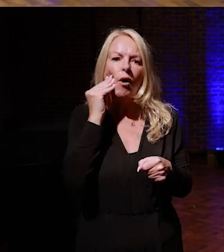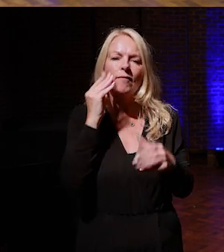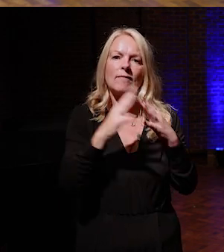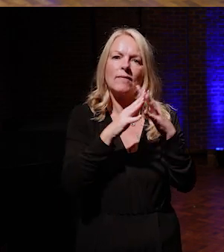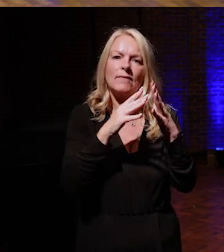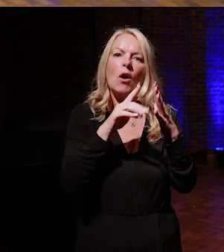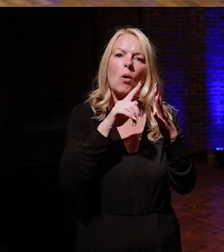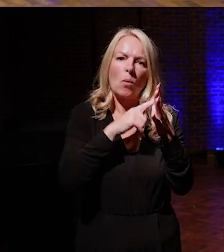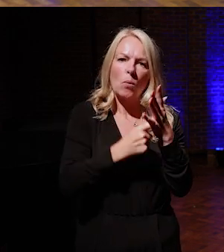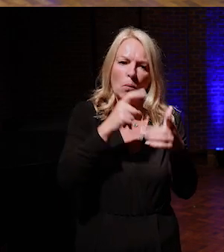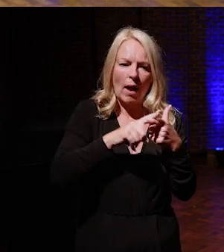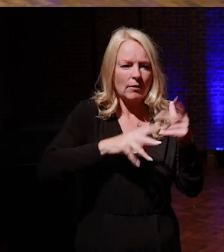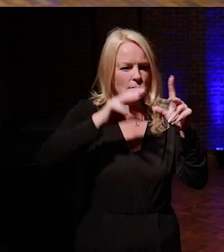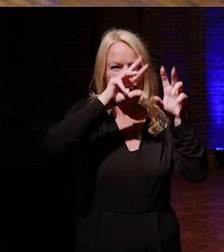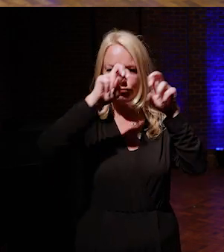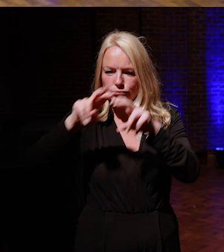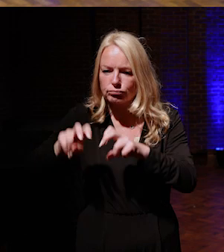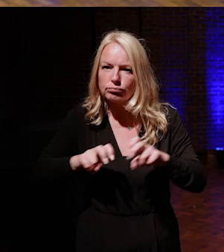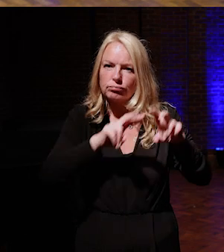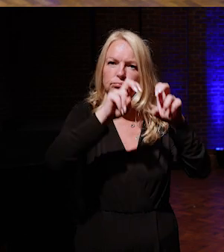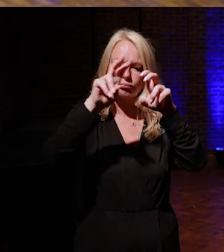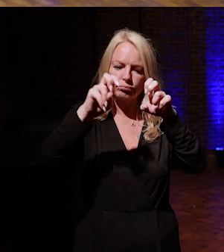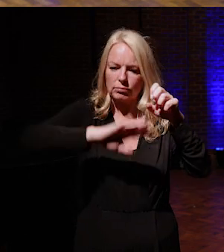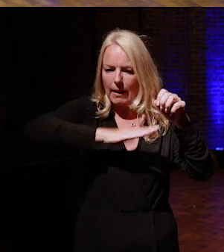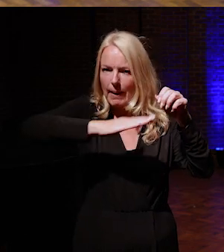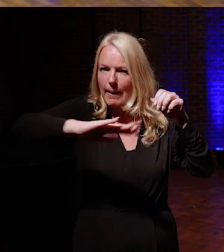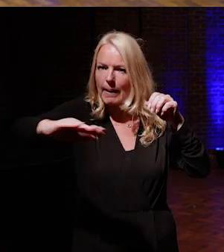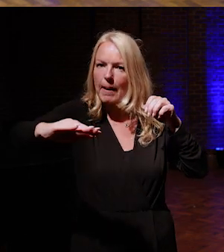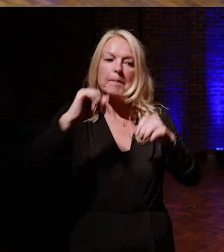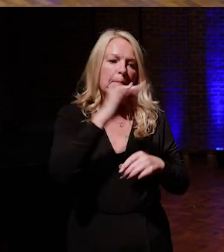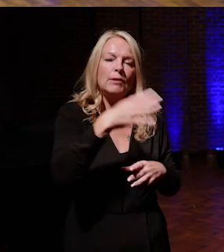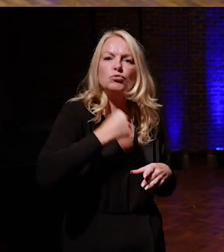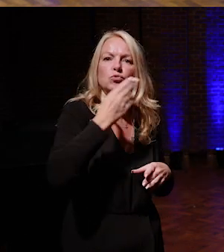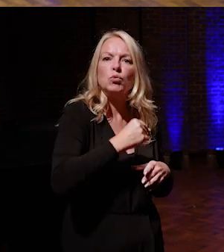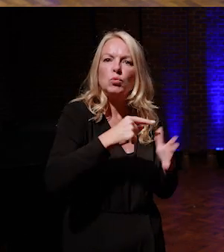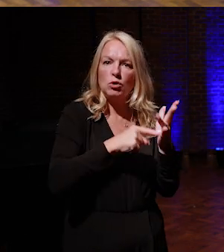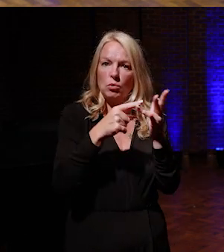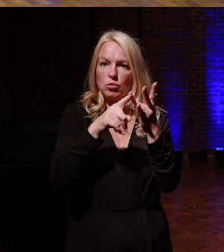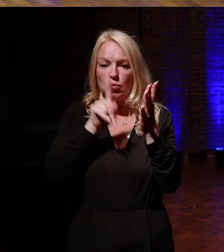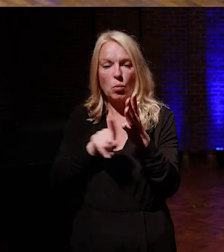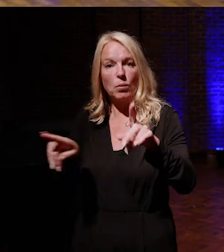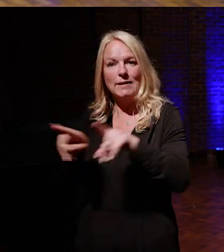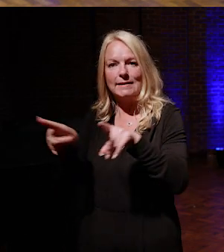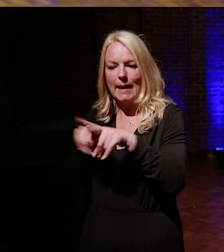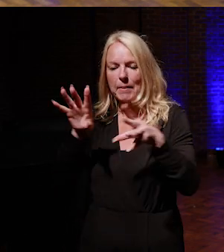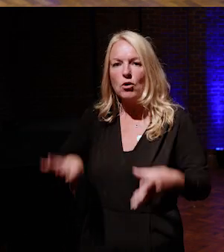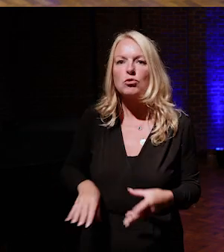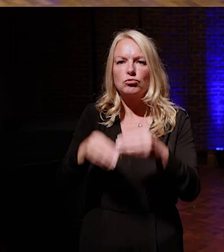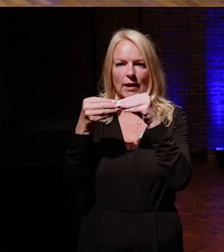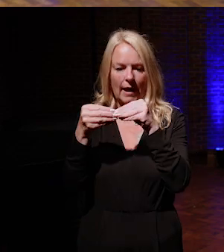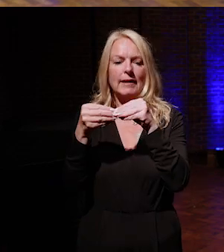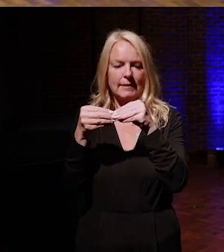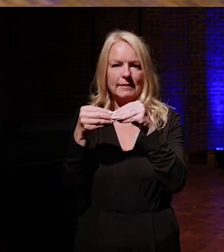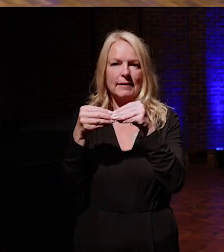detect landslides in the landscape. And so we used that tool and I created the rule-based